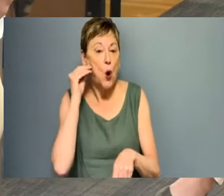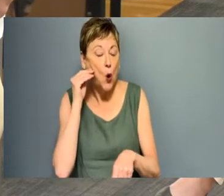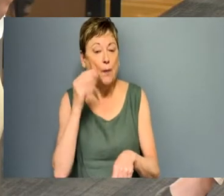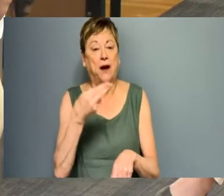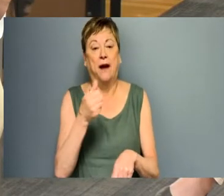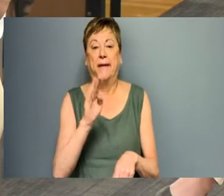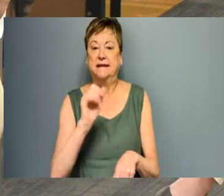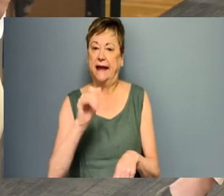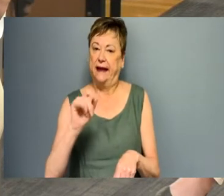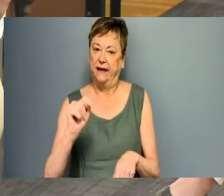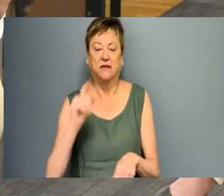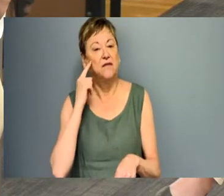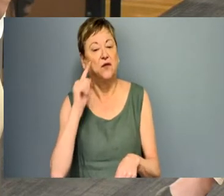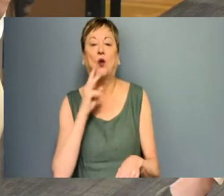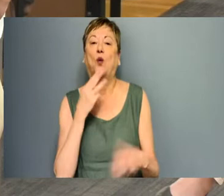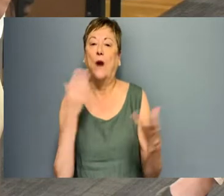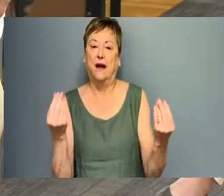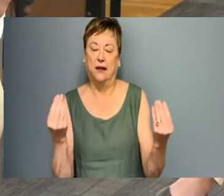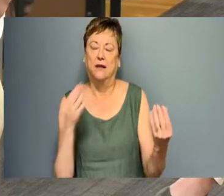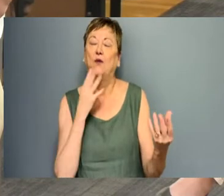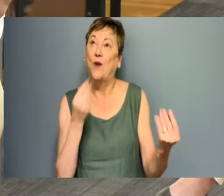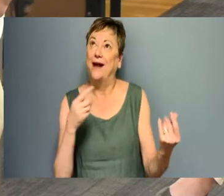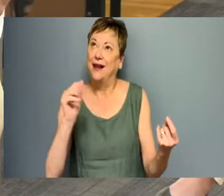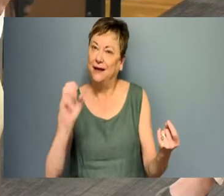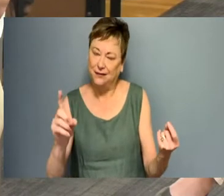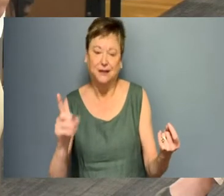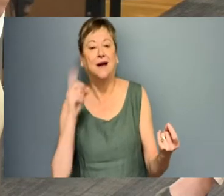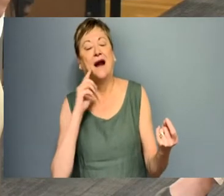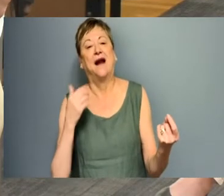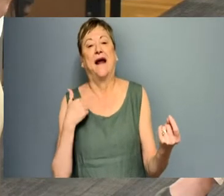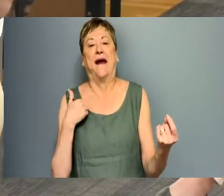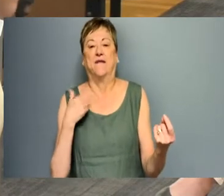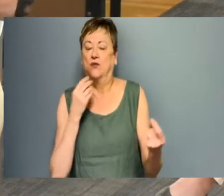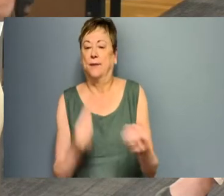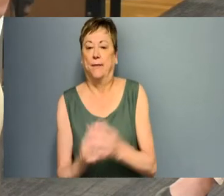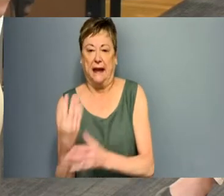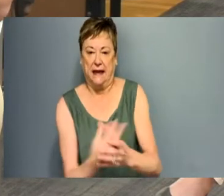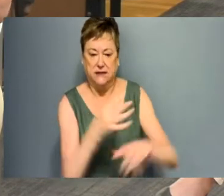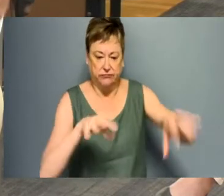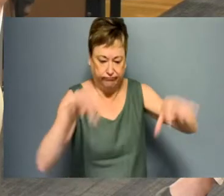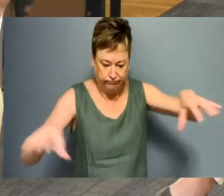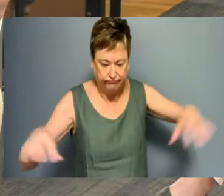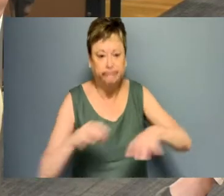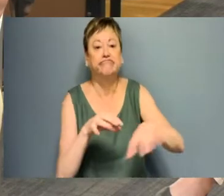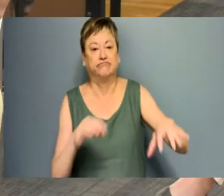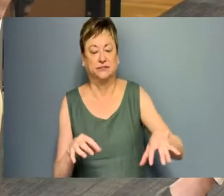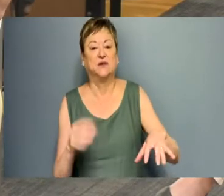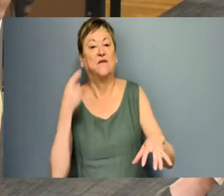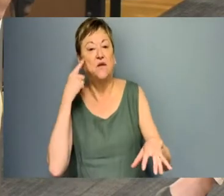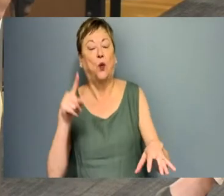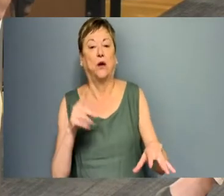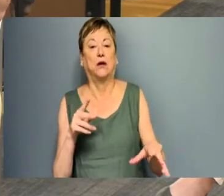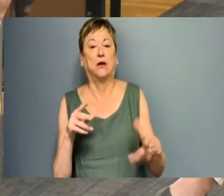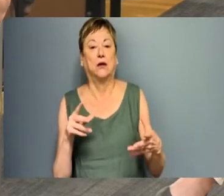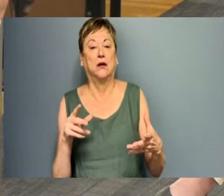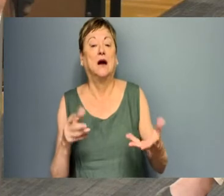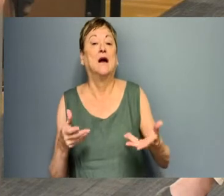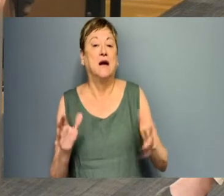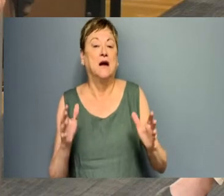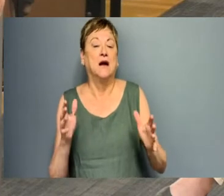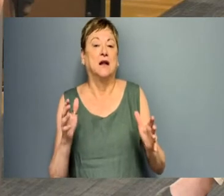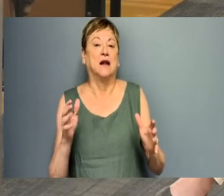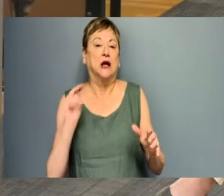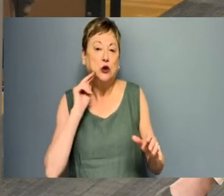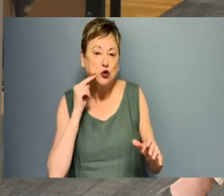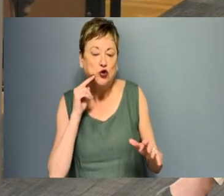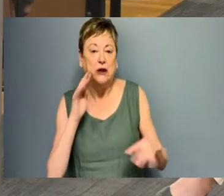with wetland habitat along the side that then will be vegetated, and that will then allow for nutrient